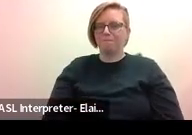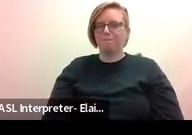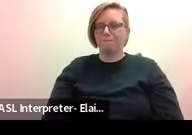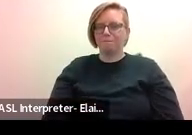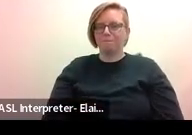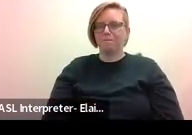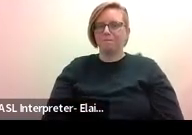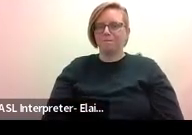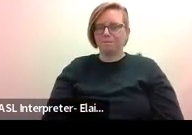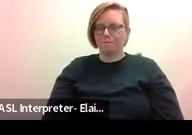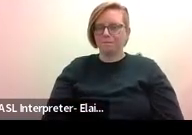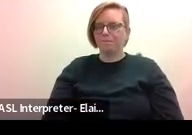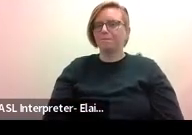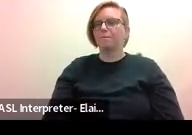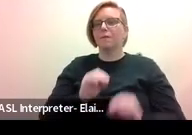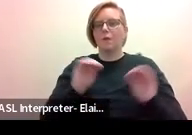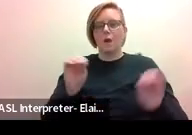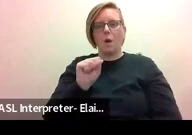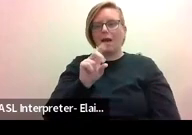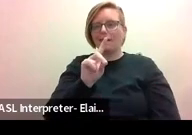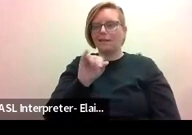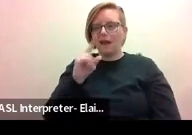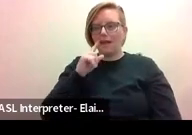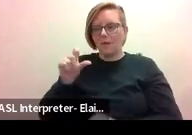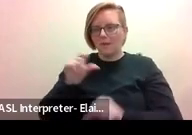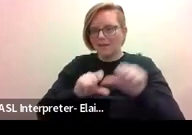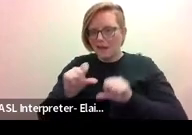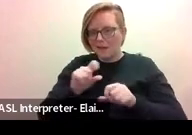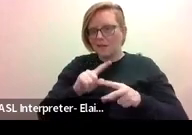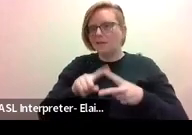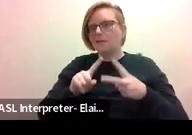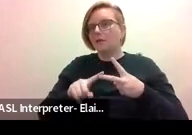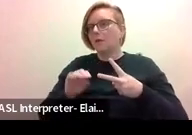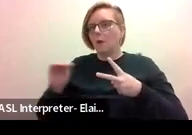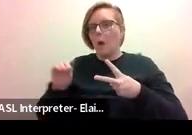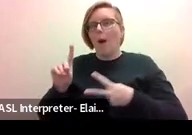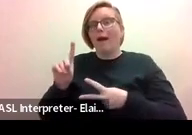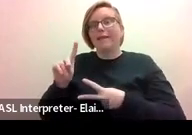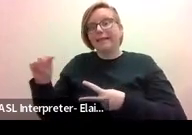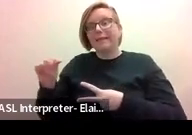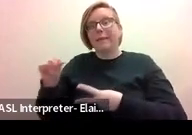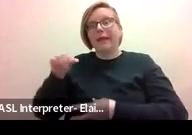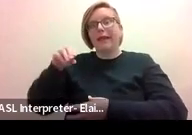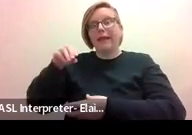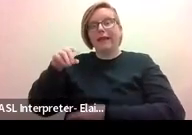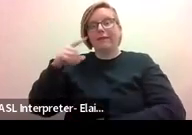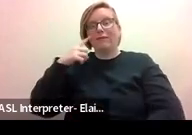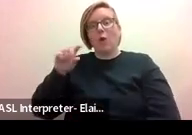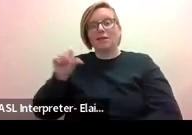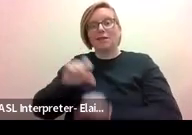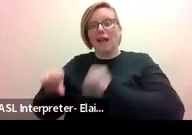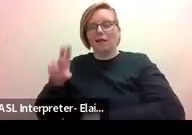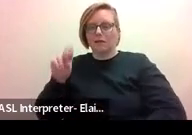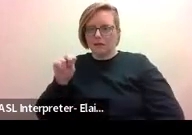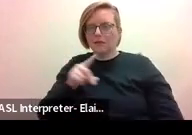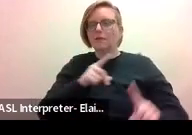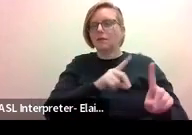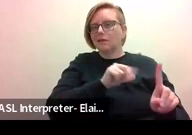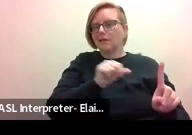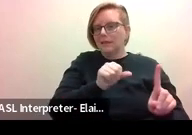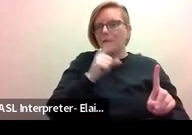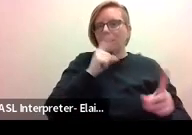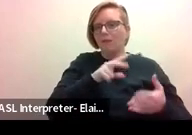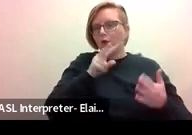So no SDI in science. They don't have a disability in science. They're getting it through reading comprehension. And that